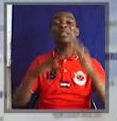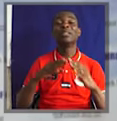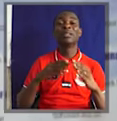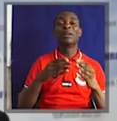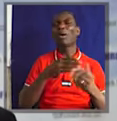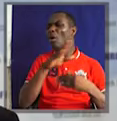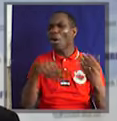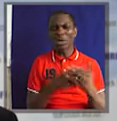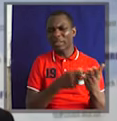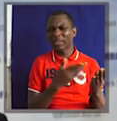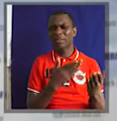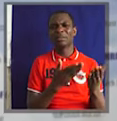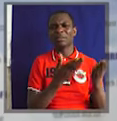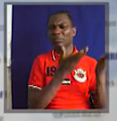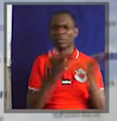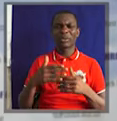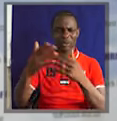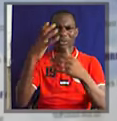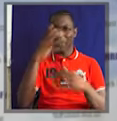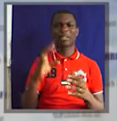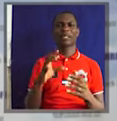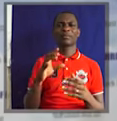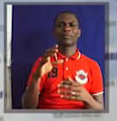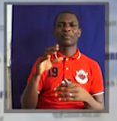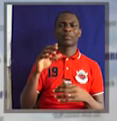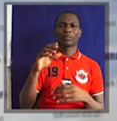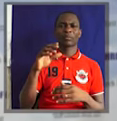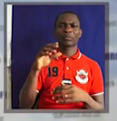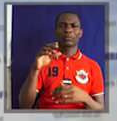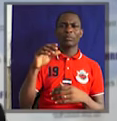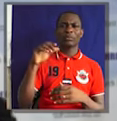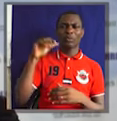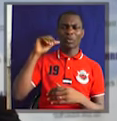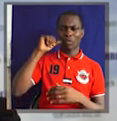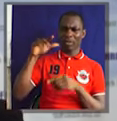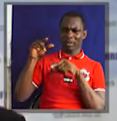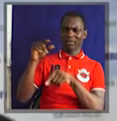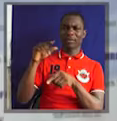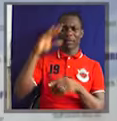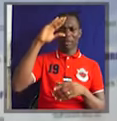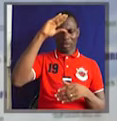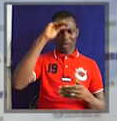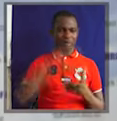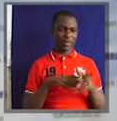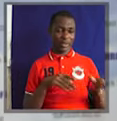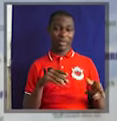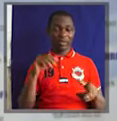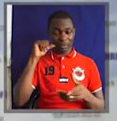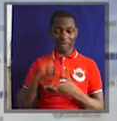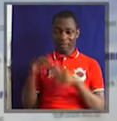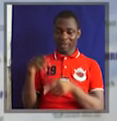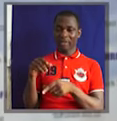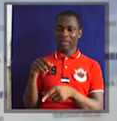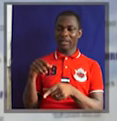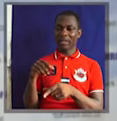edi bread edipa oba awoni nukunu etie sabe wo amo be ma foforo bi akofa no wo nyinsan enam